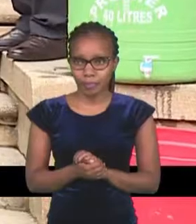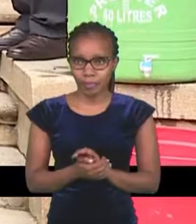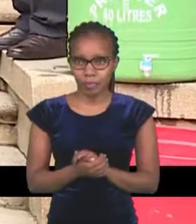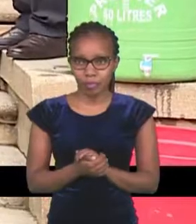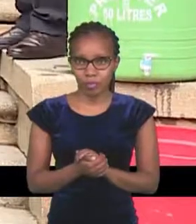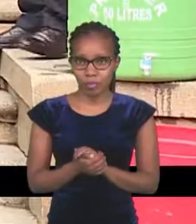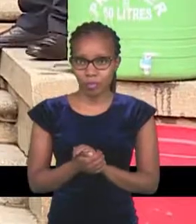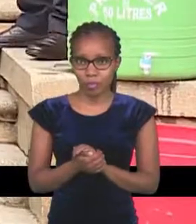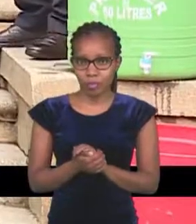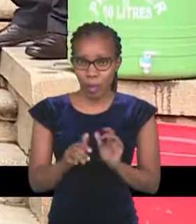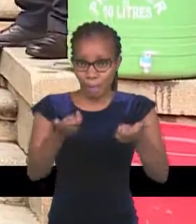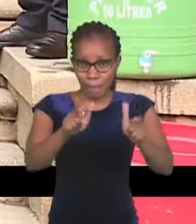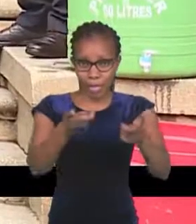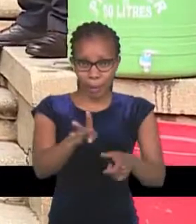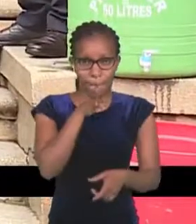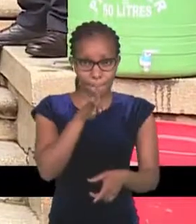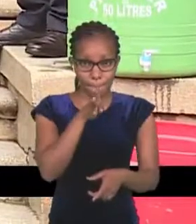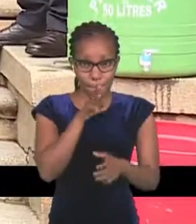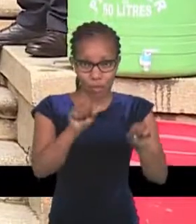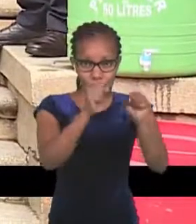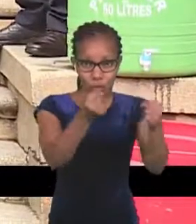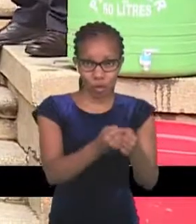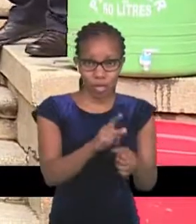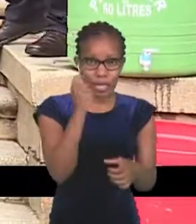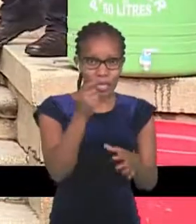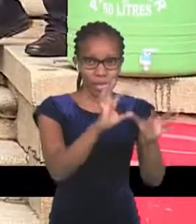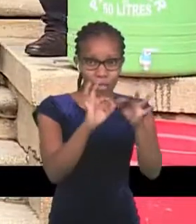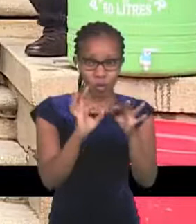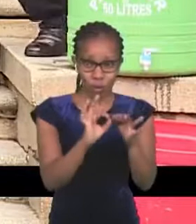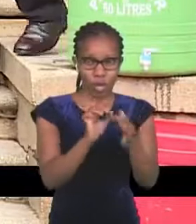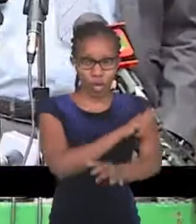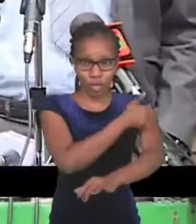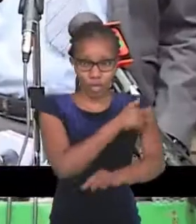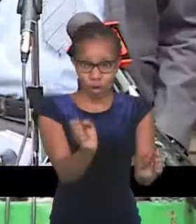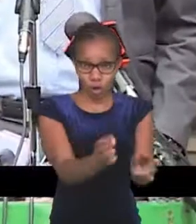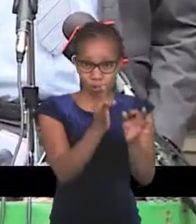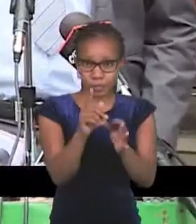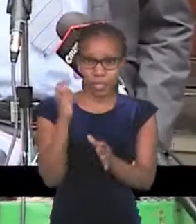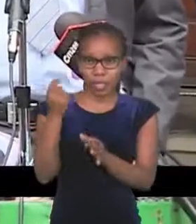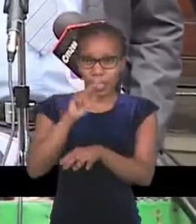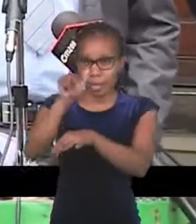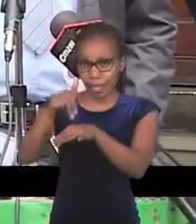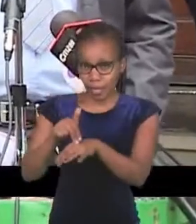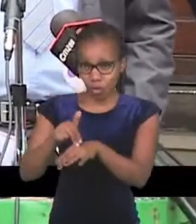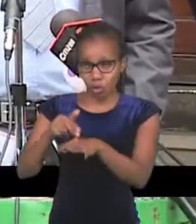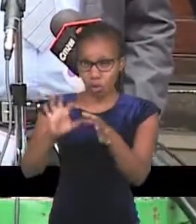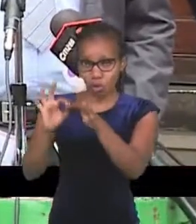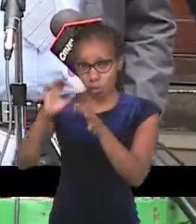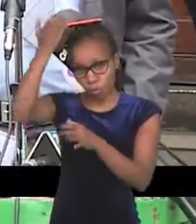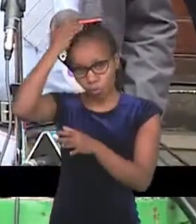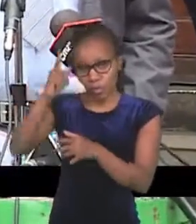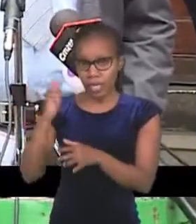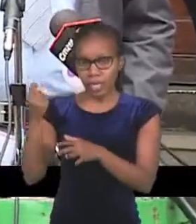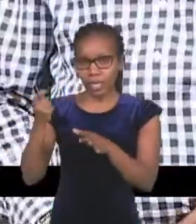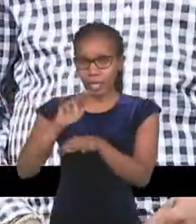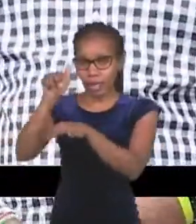In a joint press briefing, health unions and societies that included the Kenya Union of Clinical Officers, Kenya National Union of Nurses, Kenya National Union